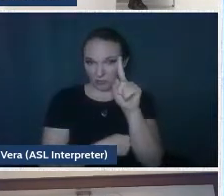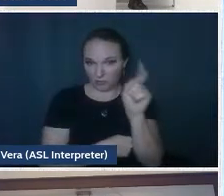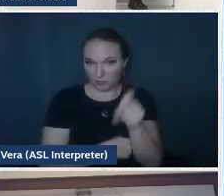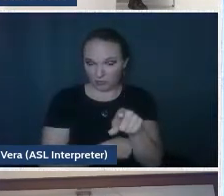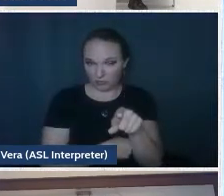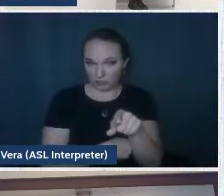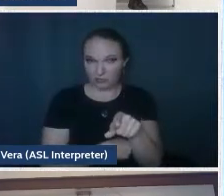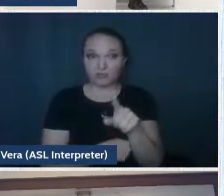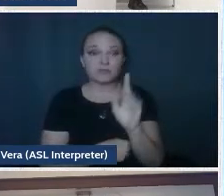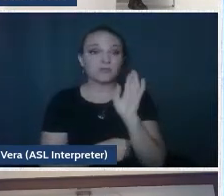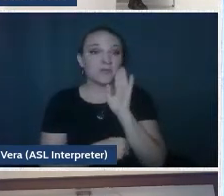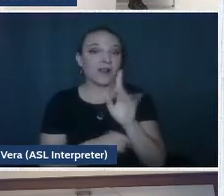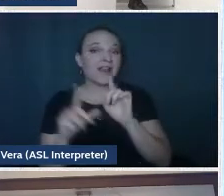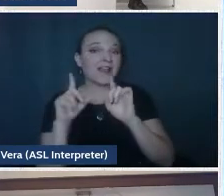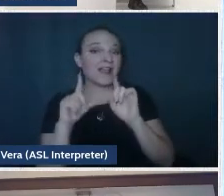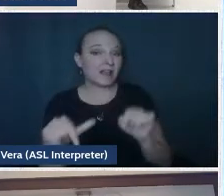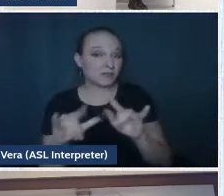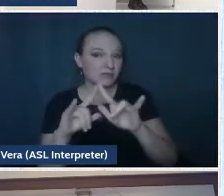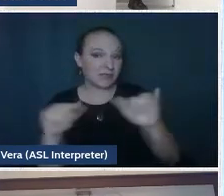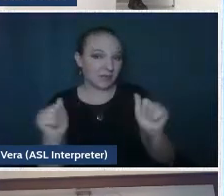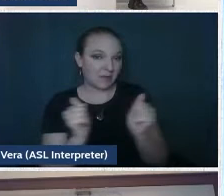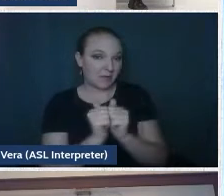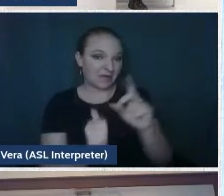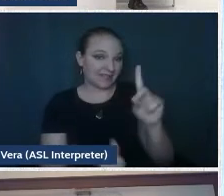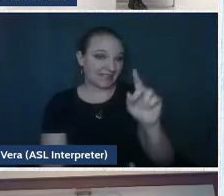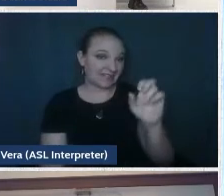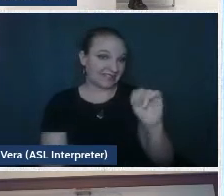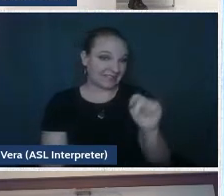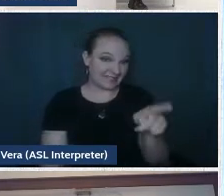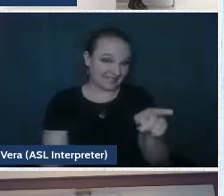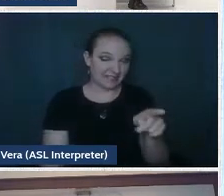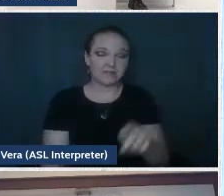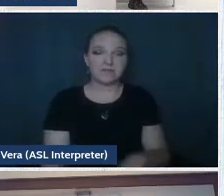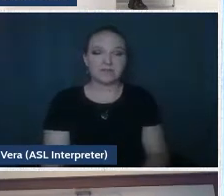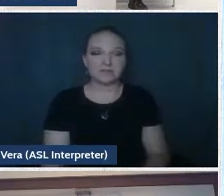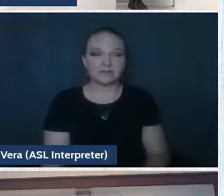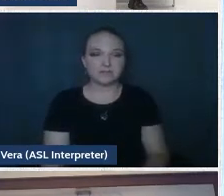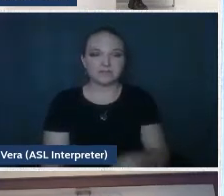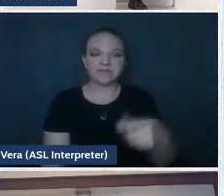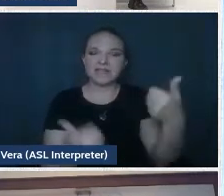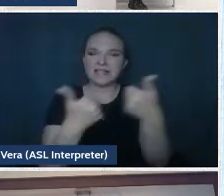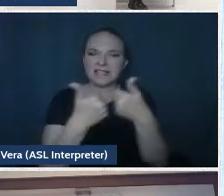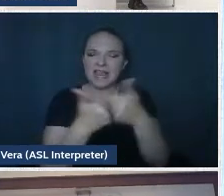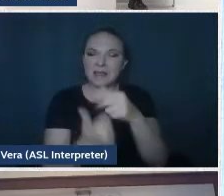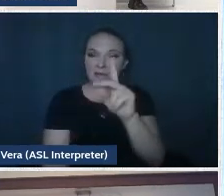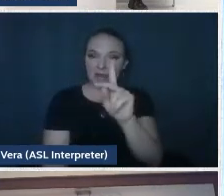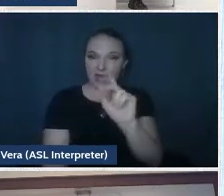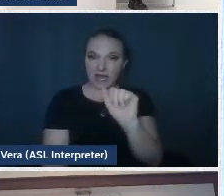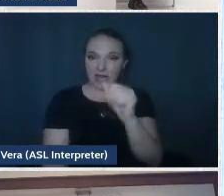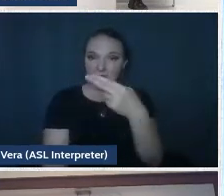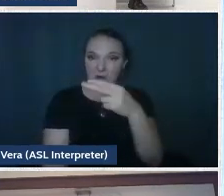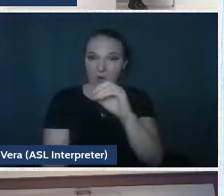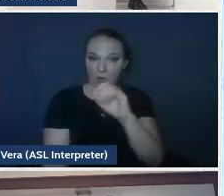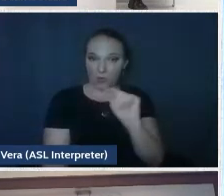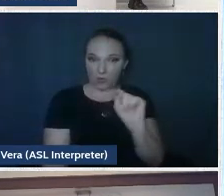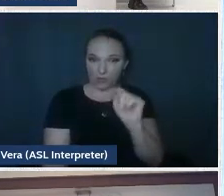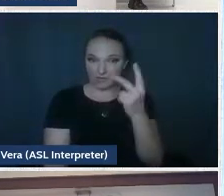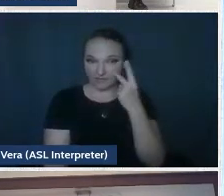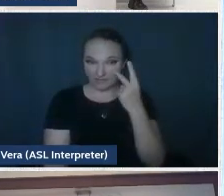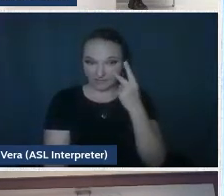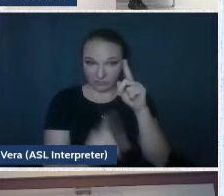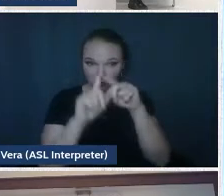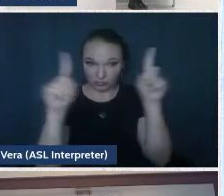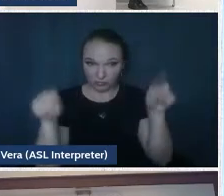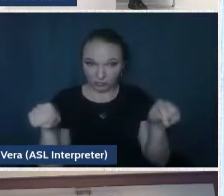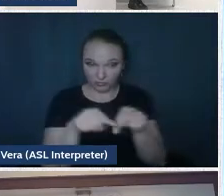Dean Delugio. The questionnaire will appear in the Kahoot, so you can see it on your screen. On the right-hand side of